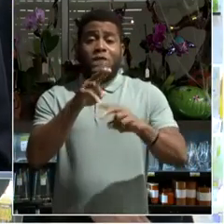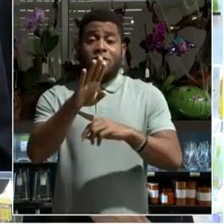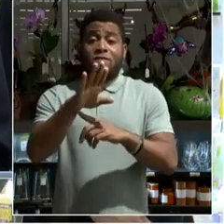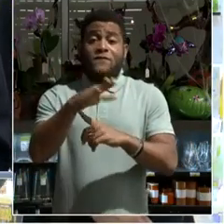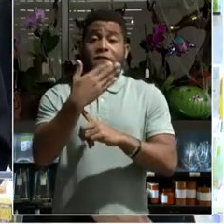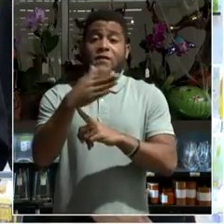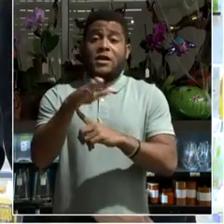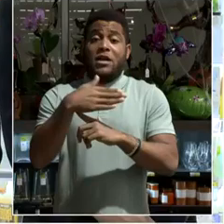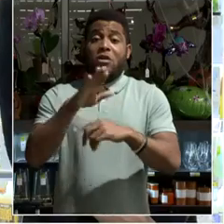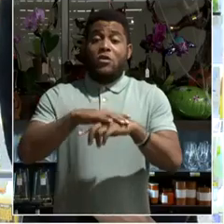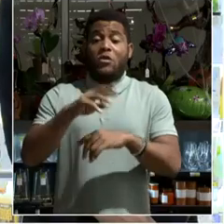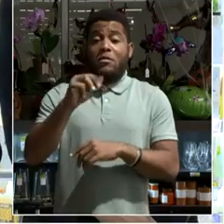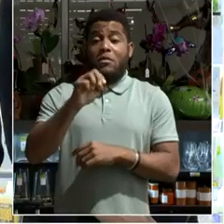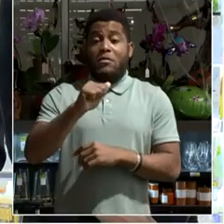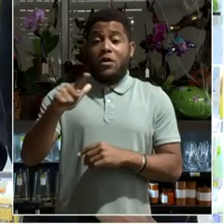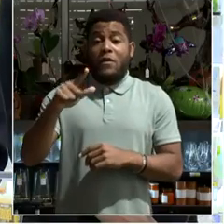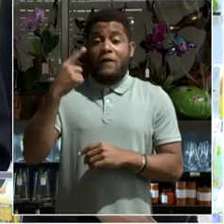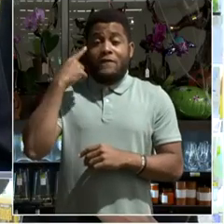mall for the